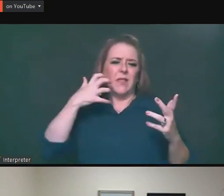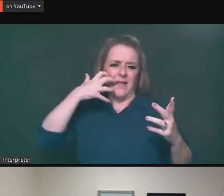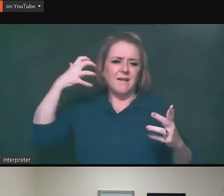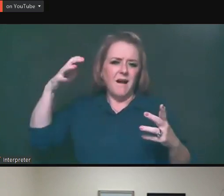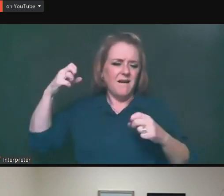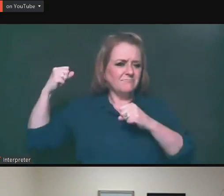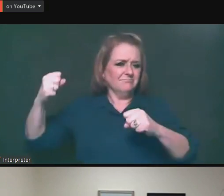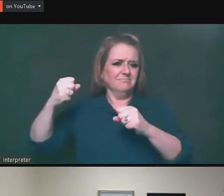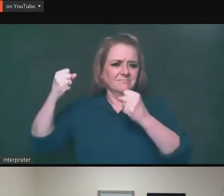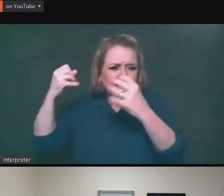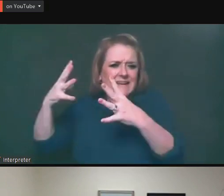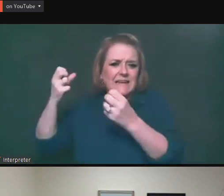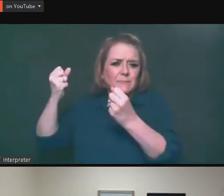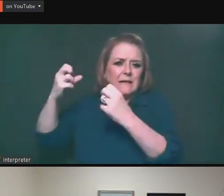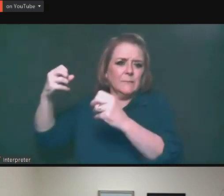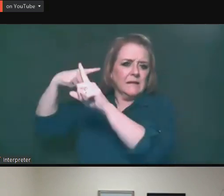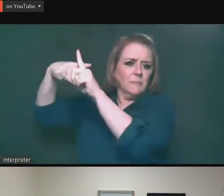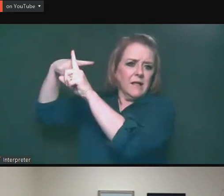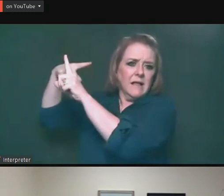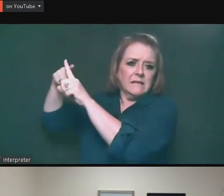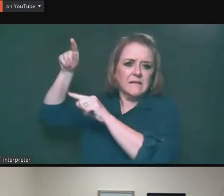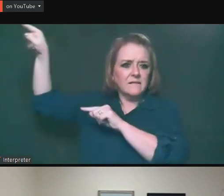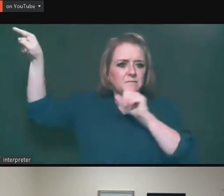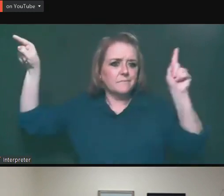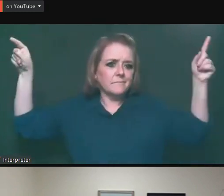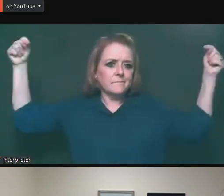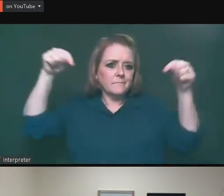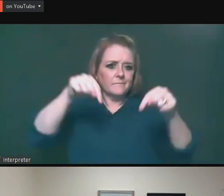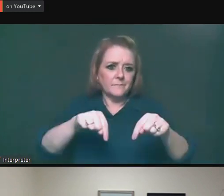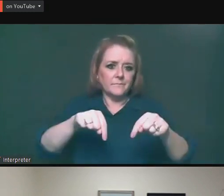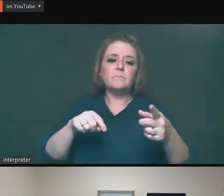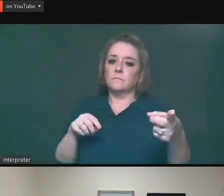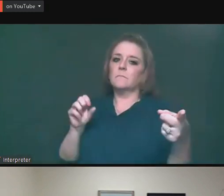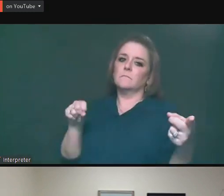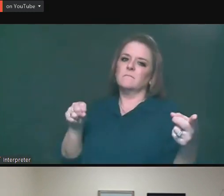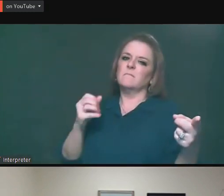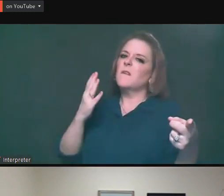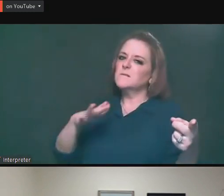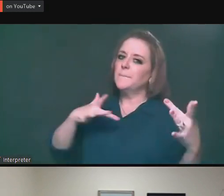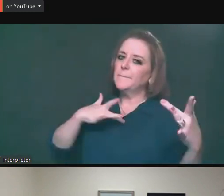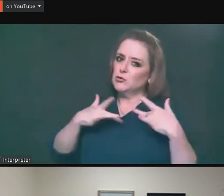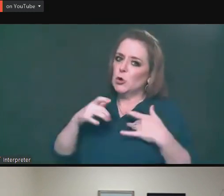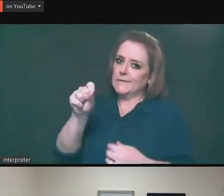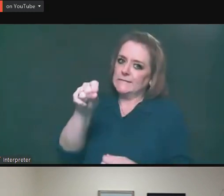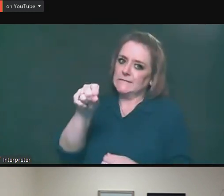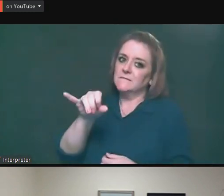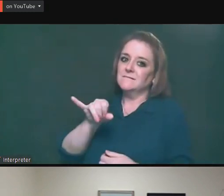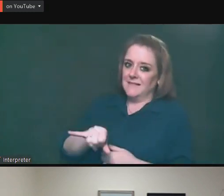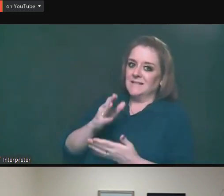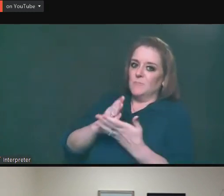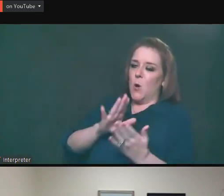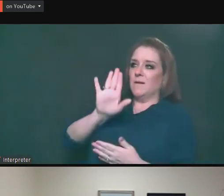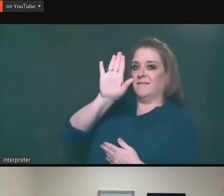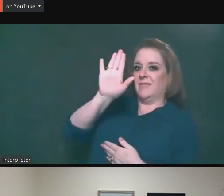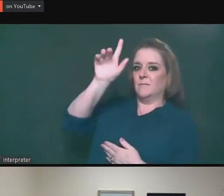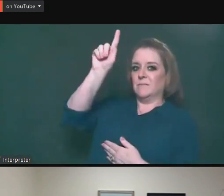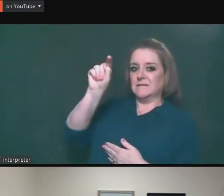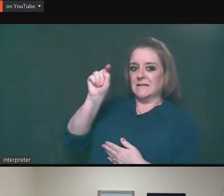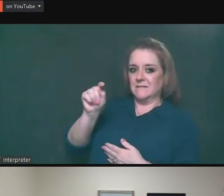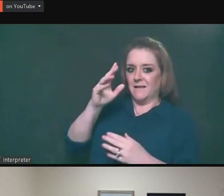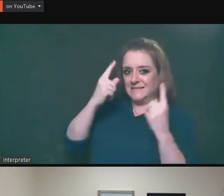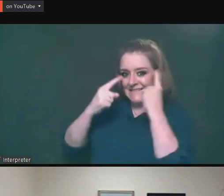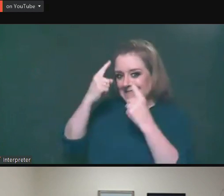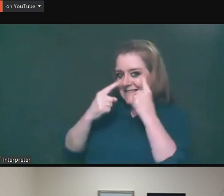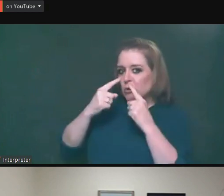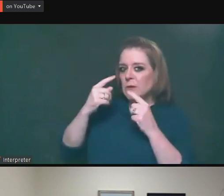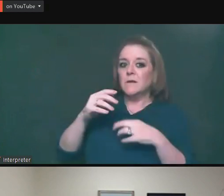hotspots? Yeah, I think there's certainly a concern. I would imagine that's part of the precautions and protocol that Texas Tech will put in place,